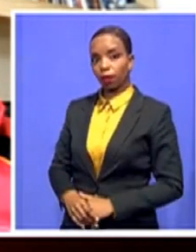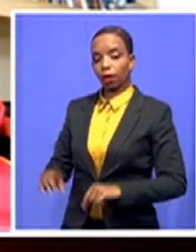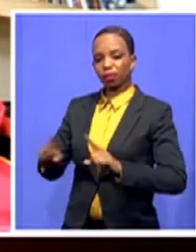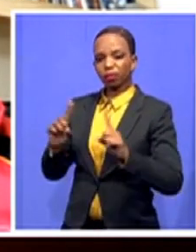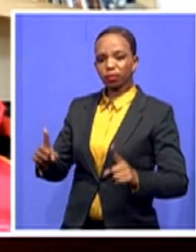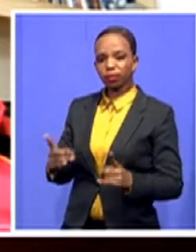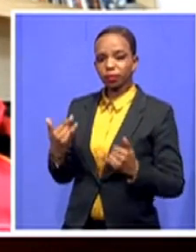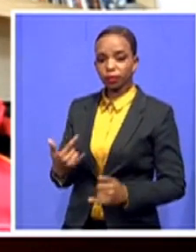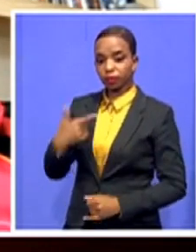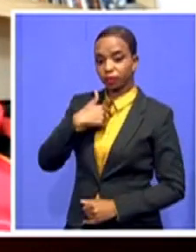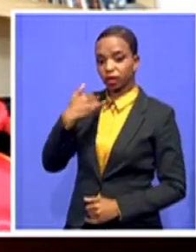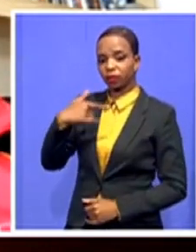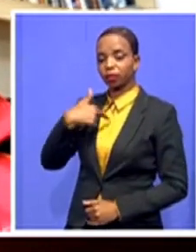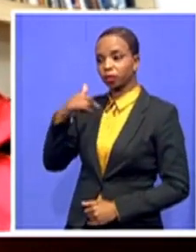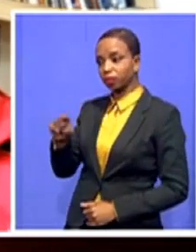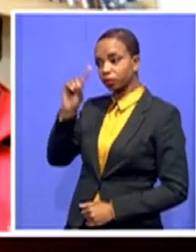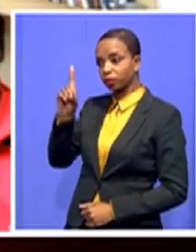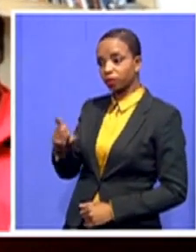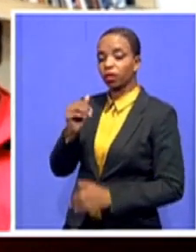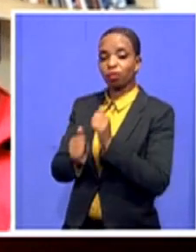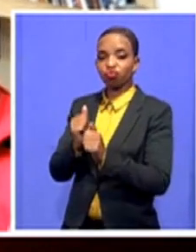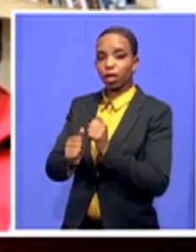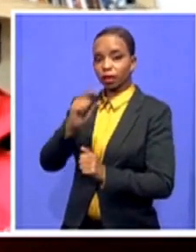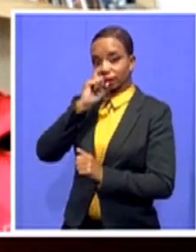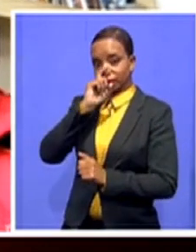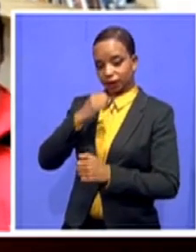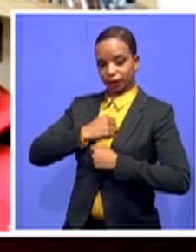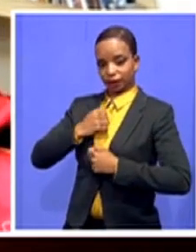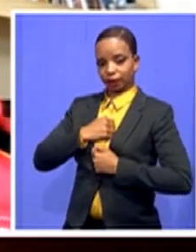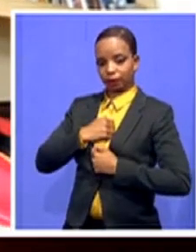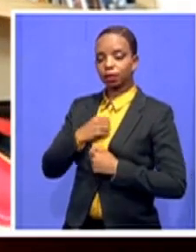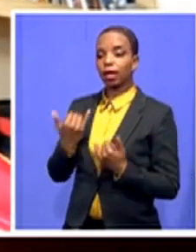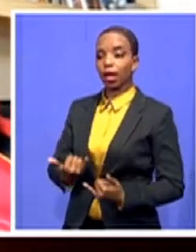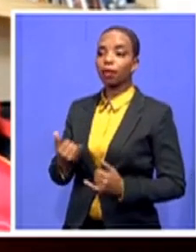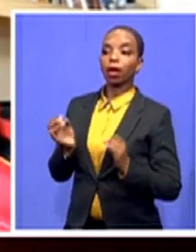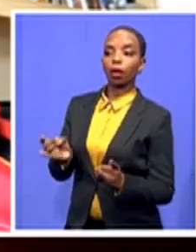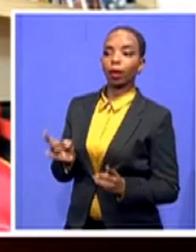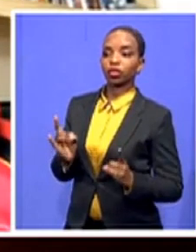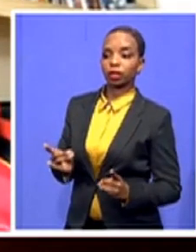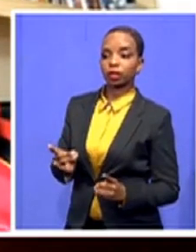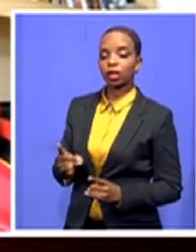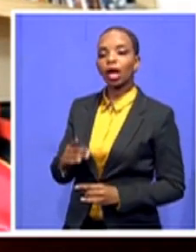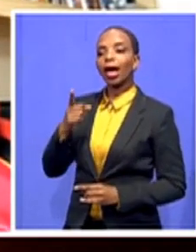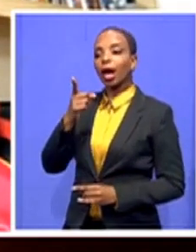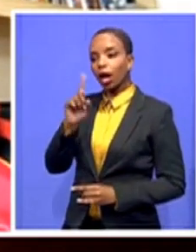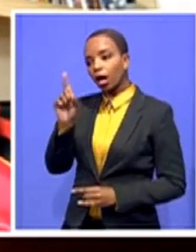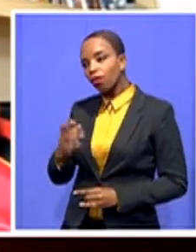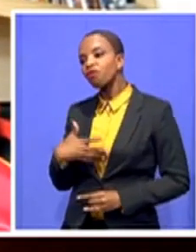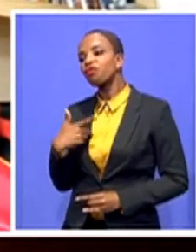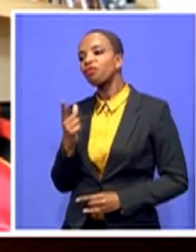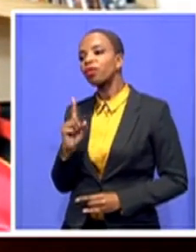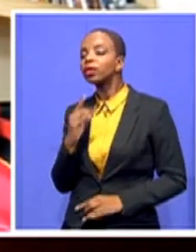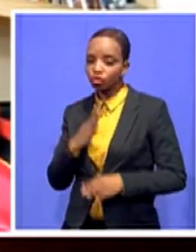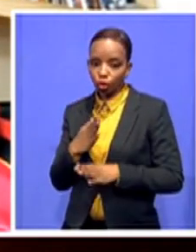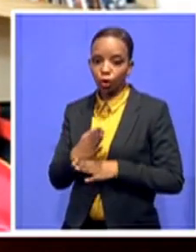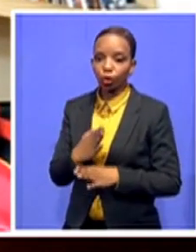who are watching now and say, what do you want? Jobs is the big thing. I was listening to political economists at the International